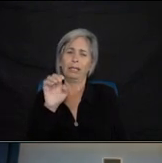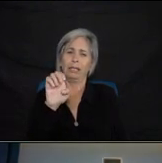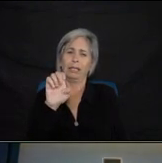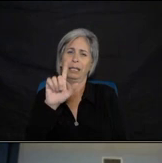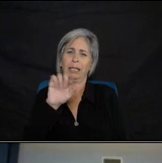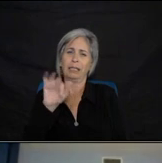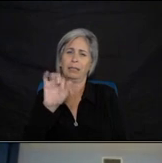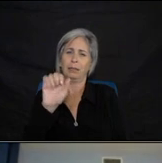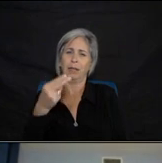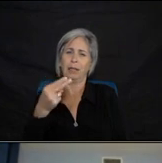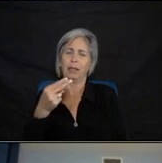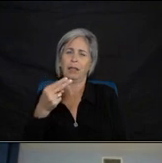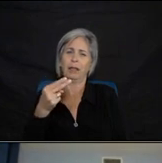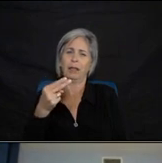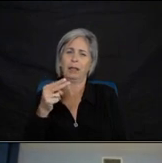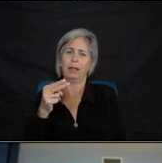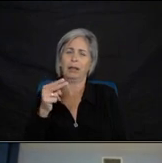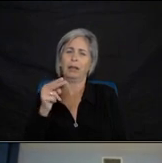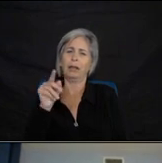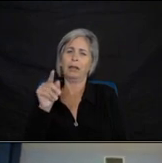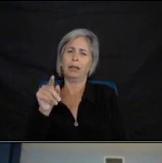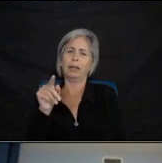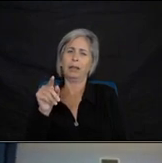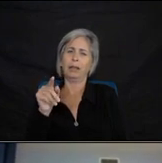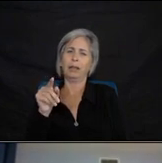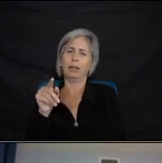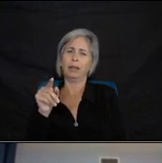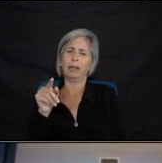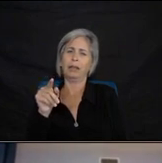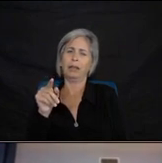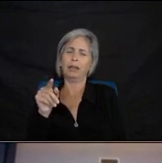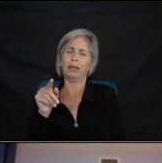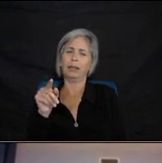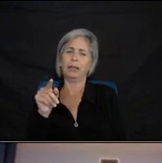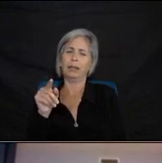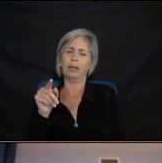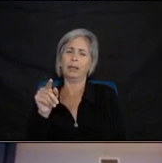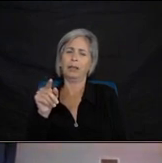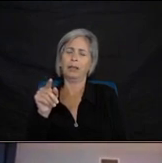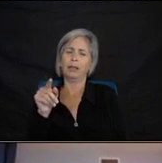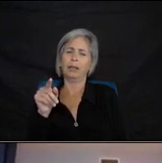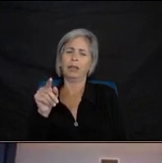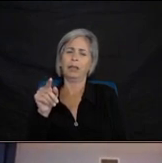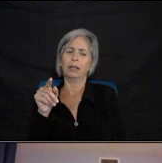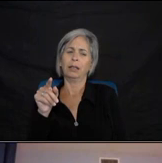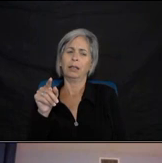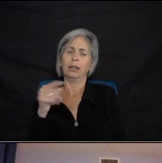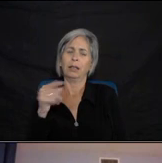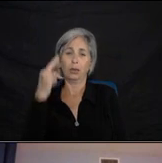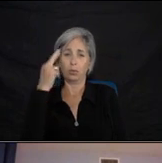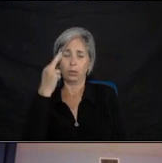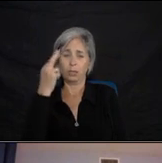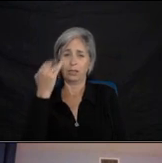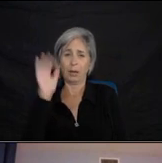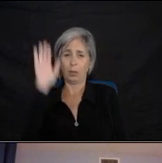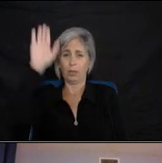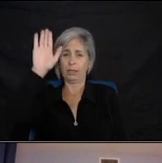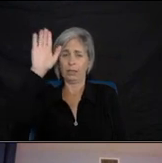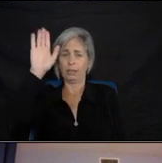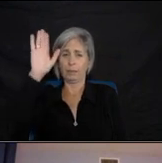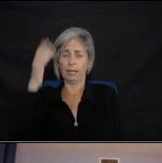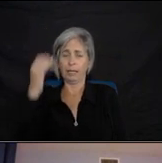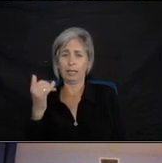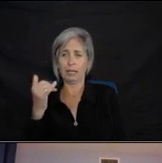Hello, everyone. This is Elizabeth Roku, Centennial Management. And the reason I'm raising my hand at this point, I